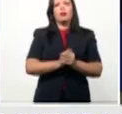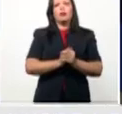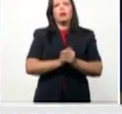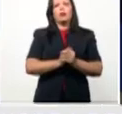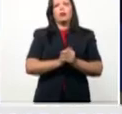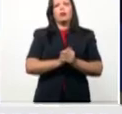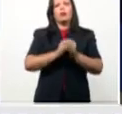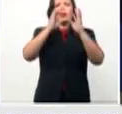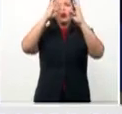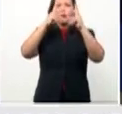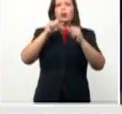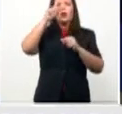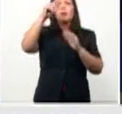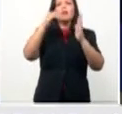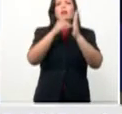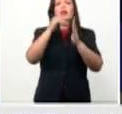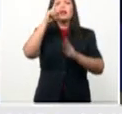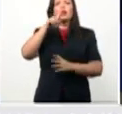there are